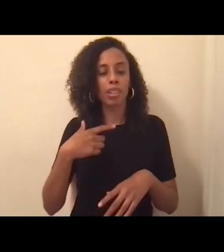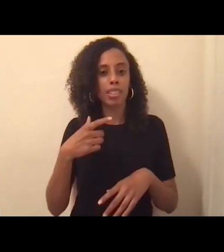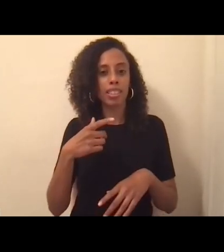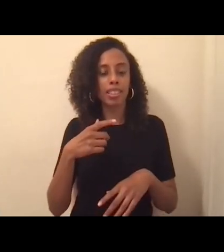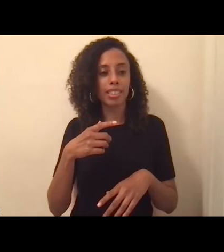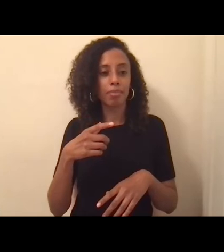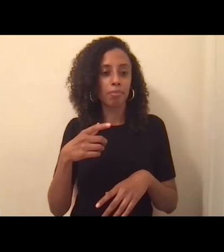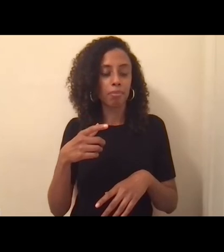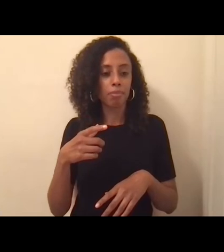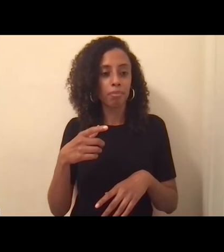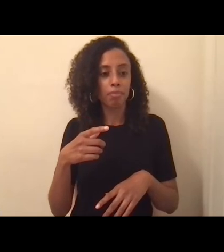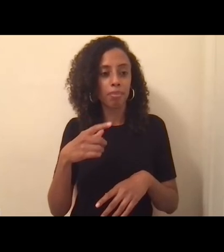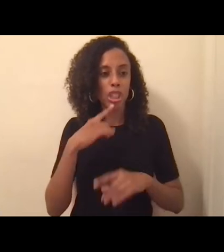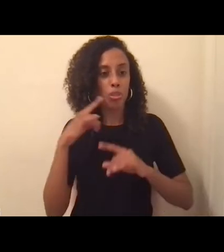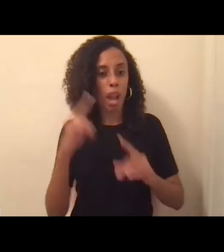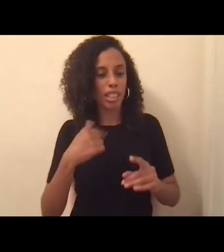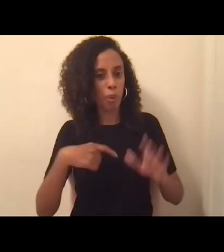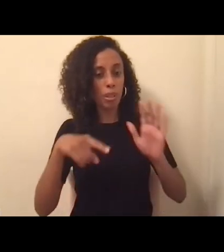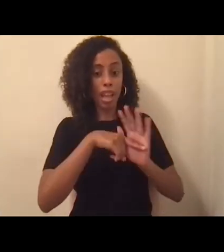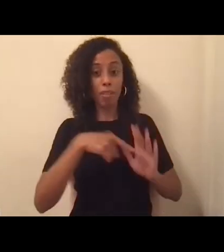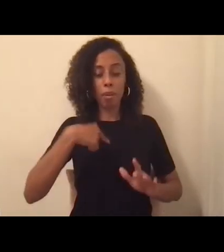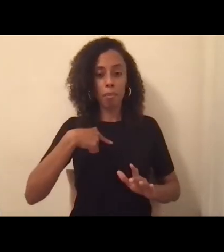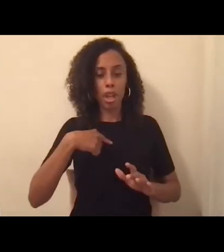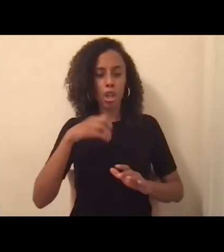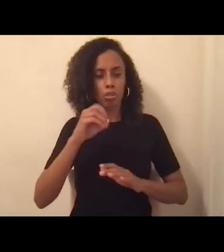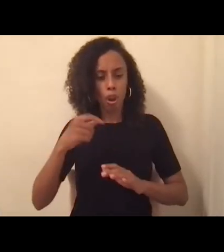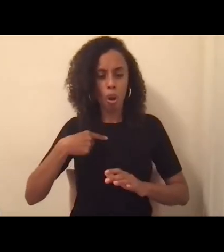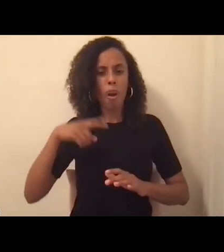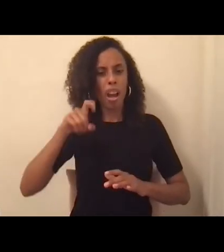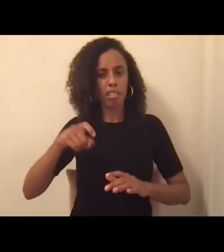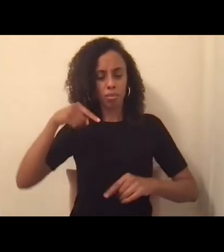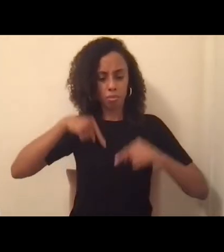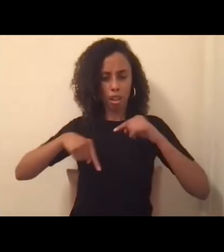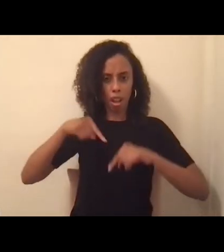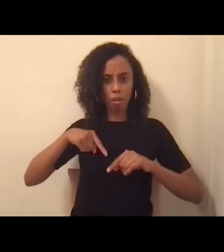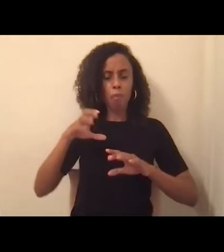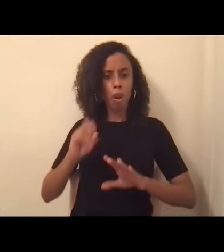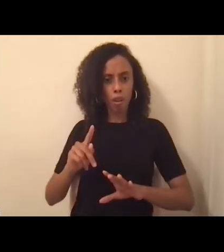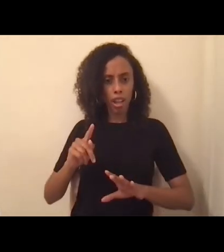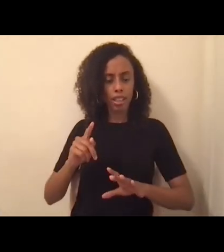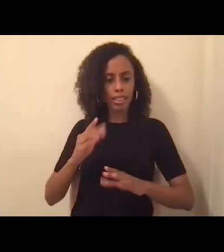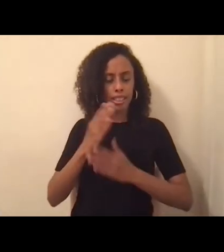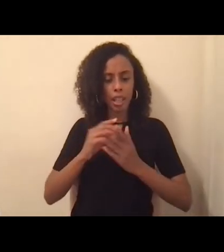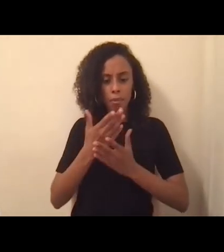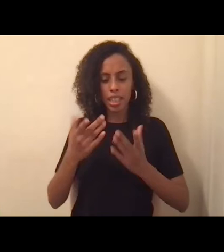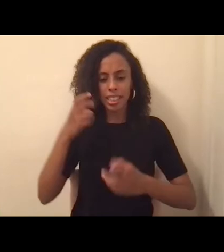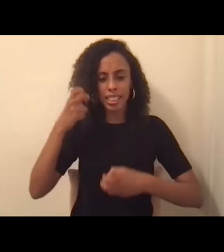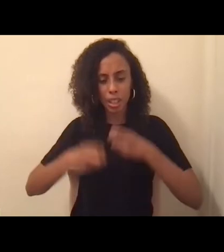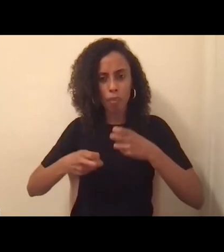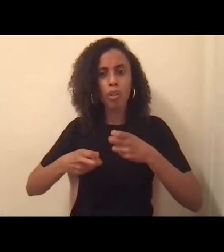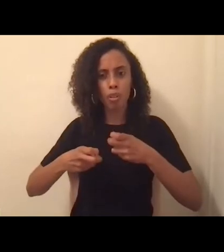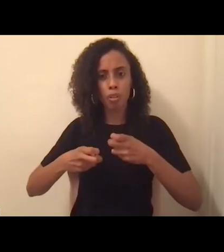was able to kind of back up and be like, okay, something else is going on. I can still be here for you, even though it's kind of landing on